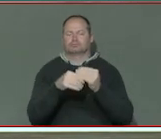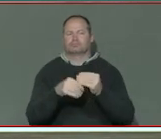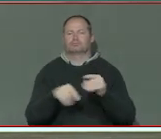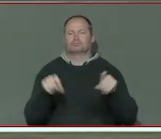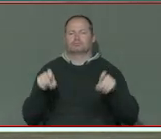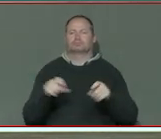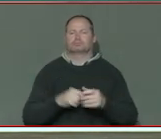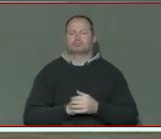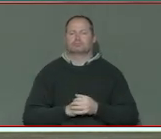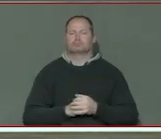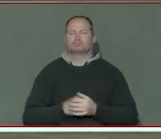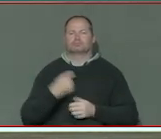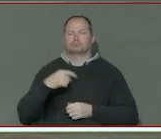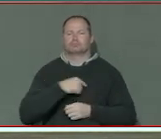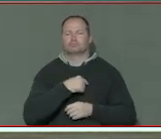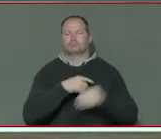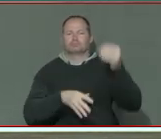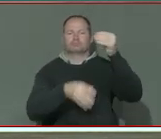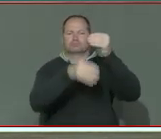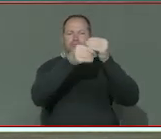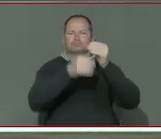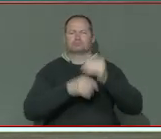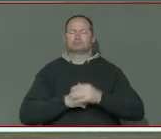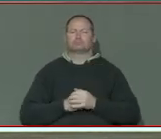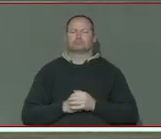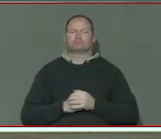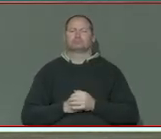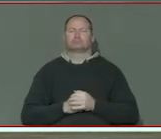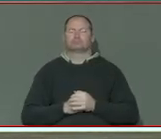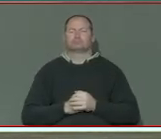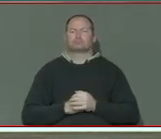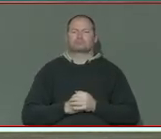rand. We have to add the 600 rand.